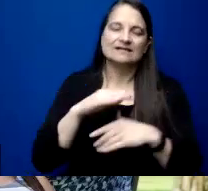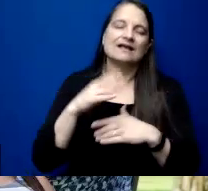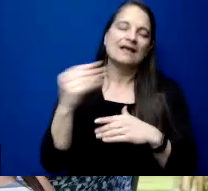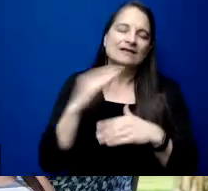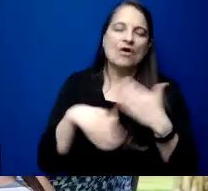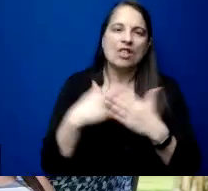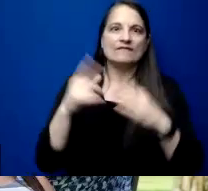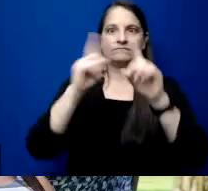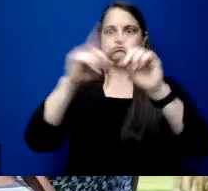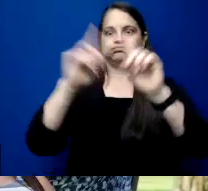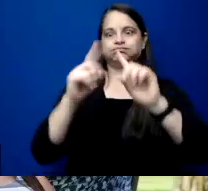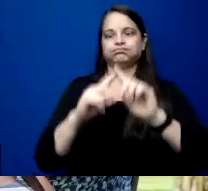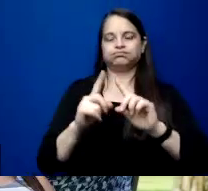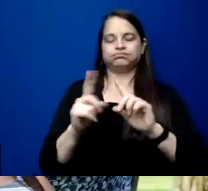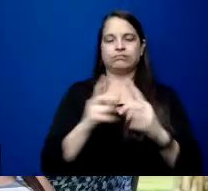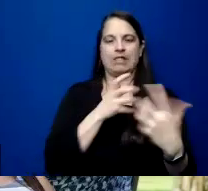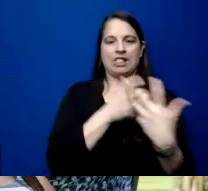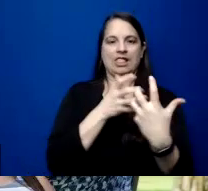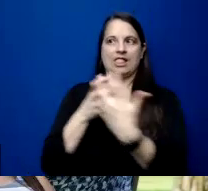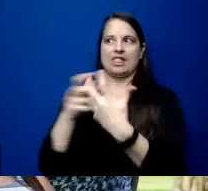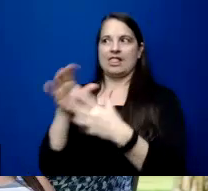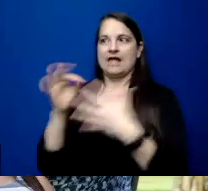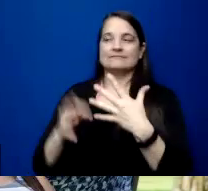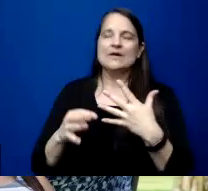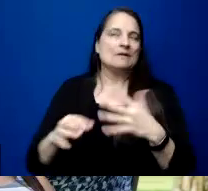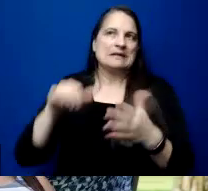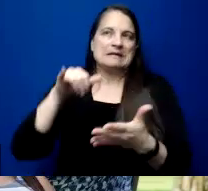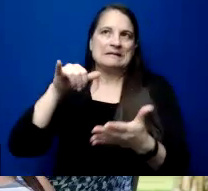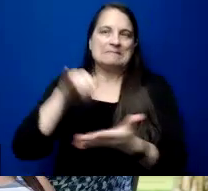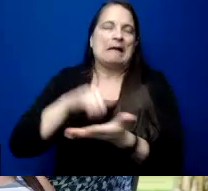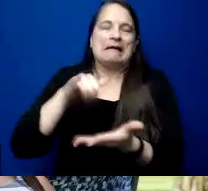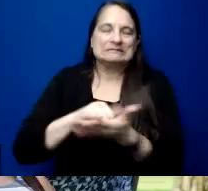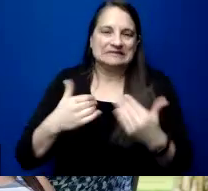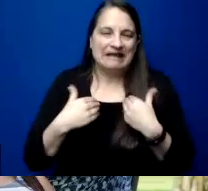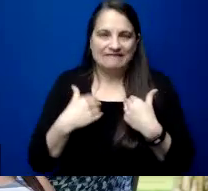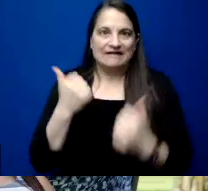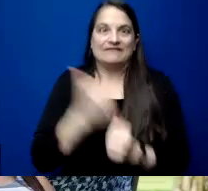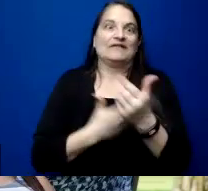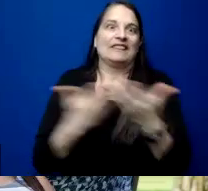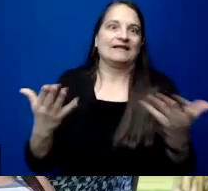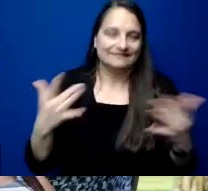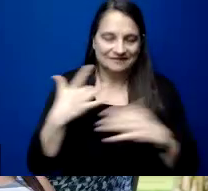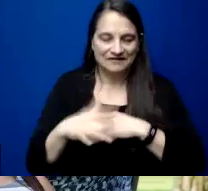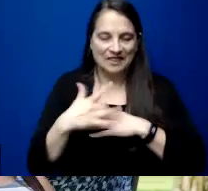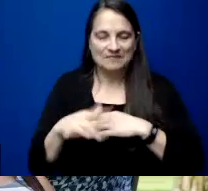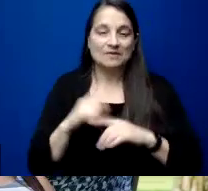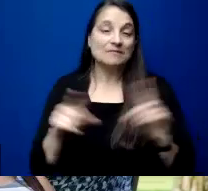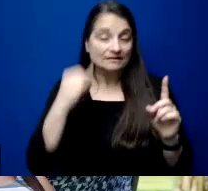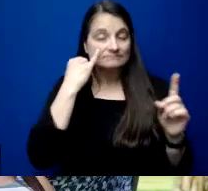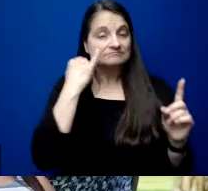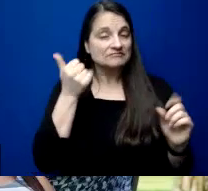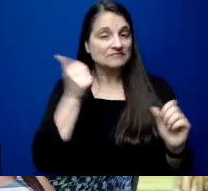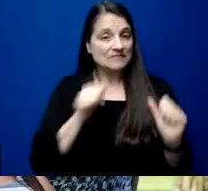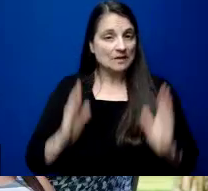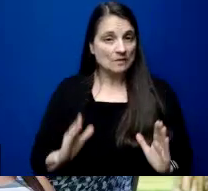customized options that are out there. It would be almost impossible to have a little bit of everything available. But if anybody is looking